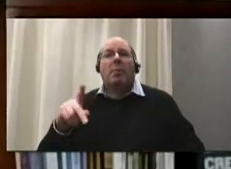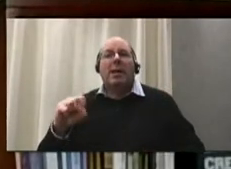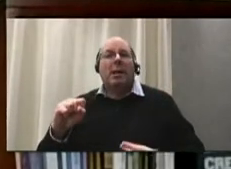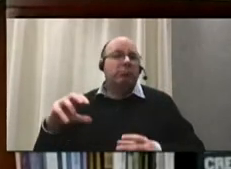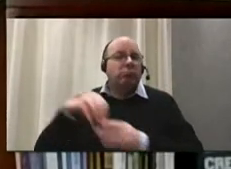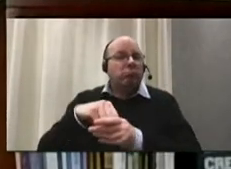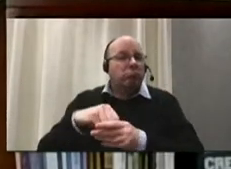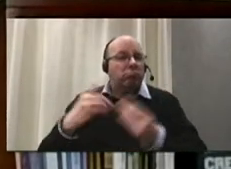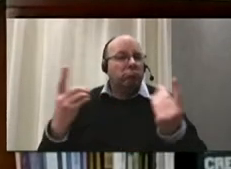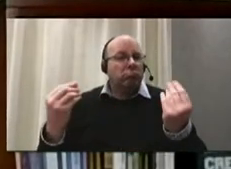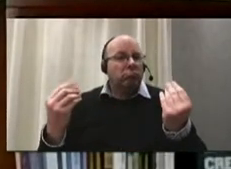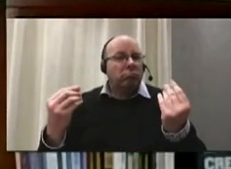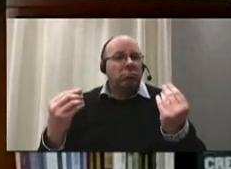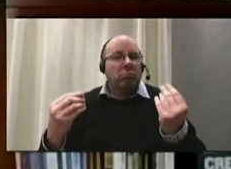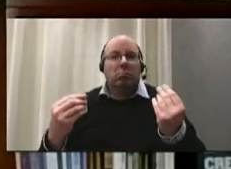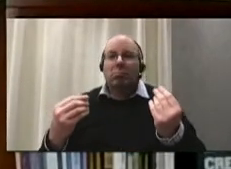question.